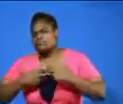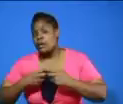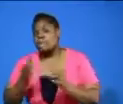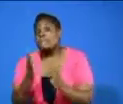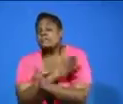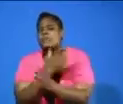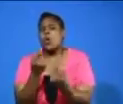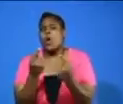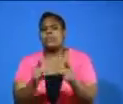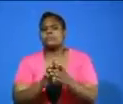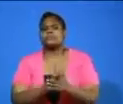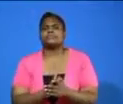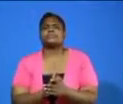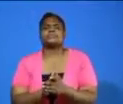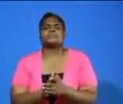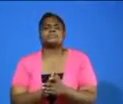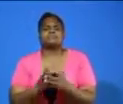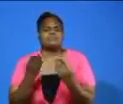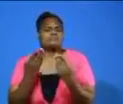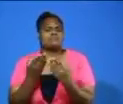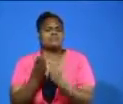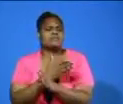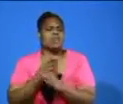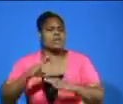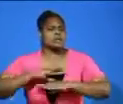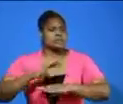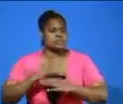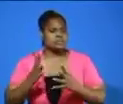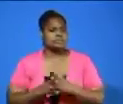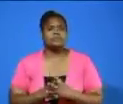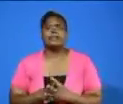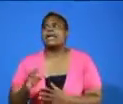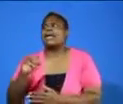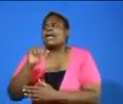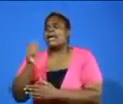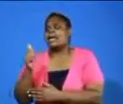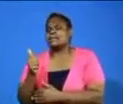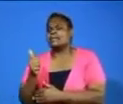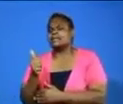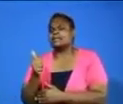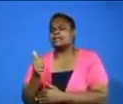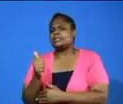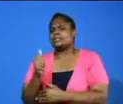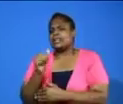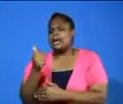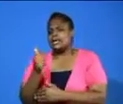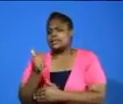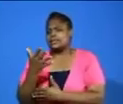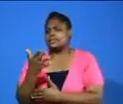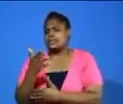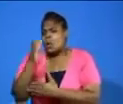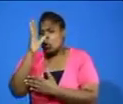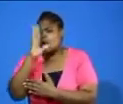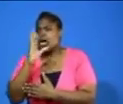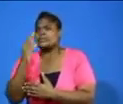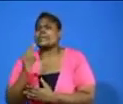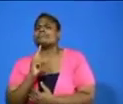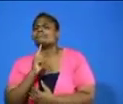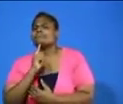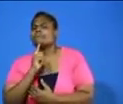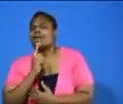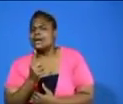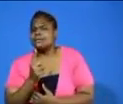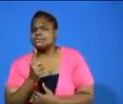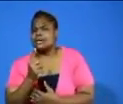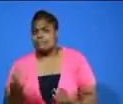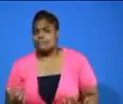that, let's settle this up front. Any God, the God who answers by fire,